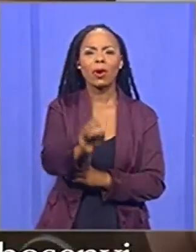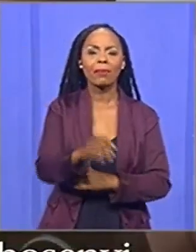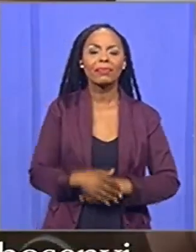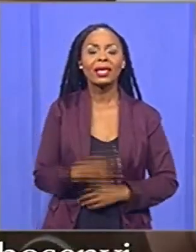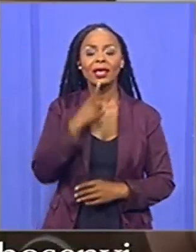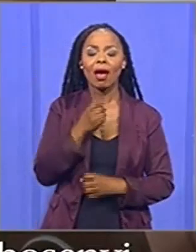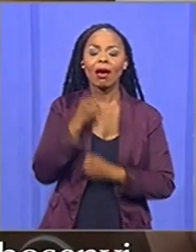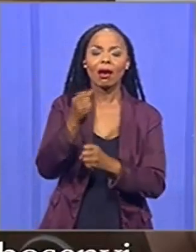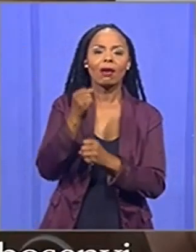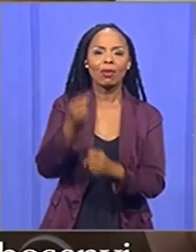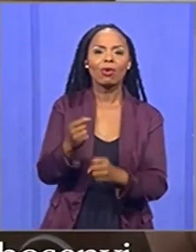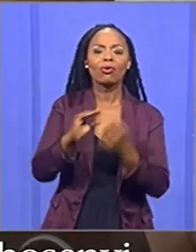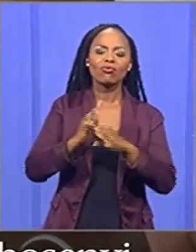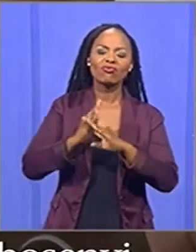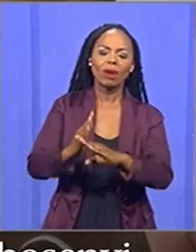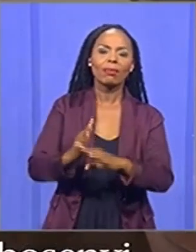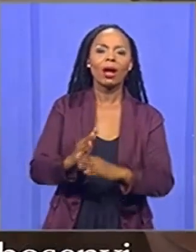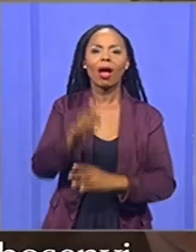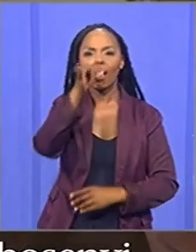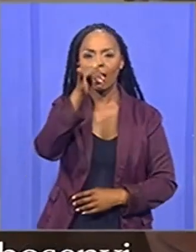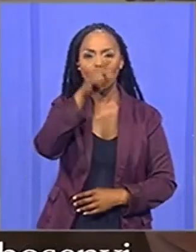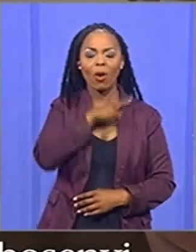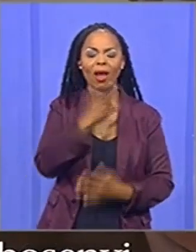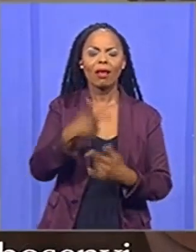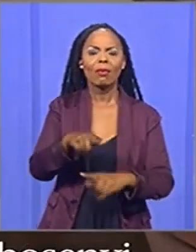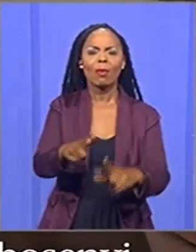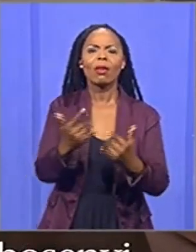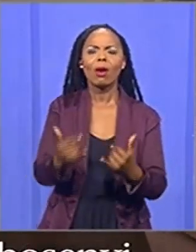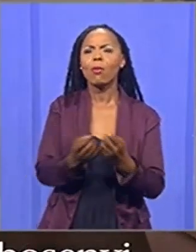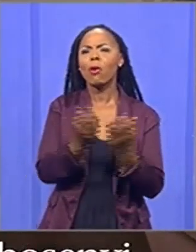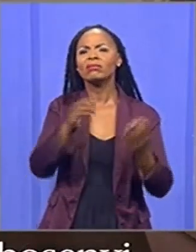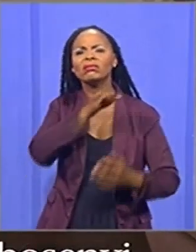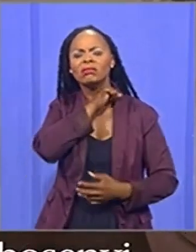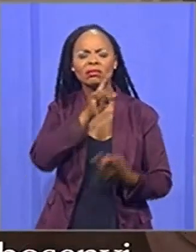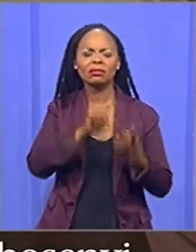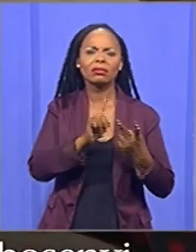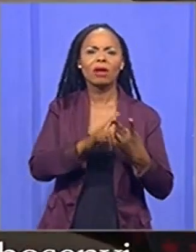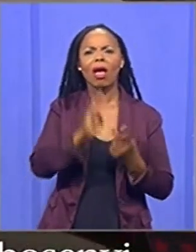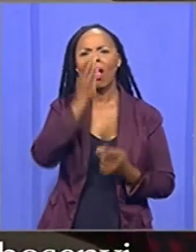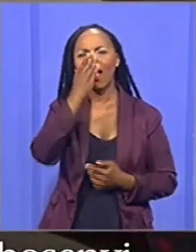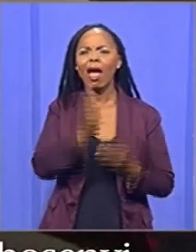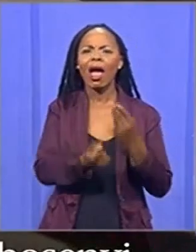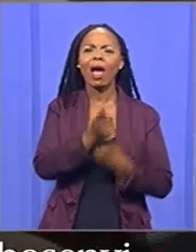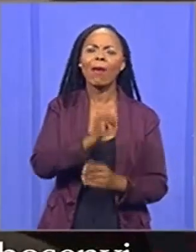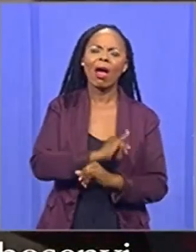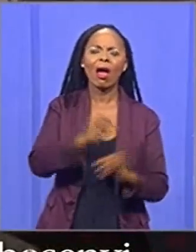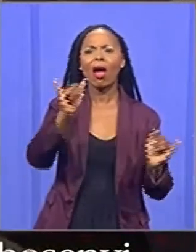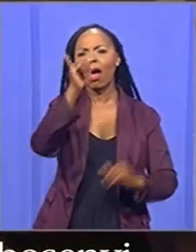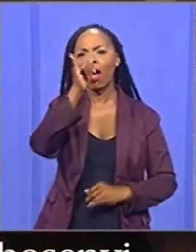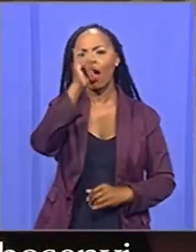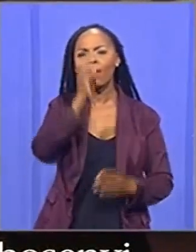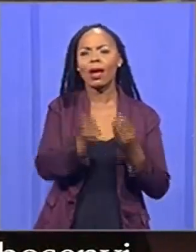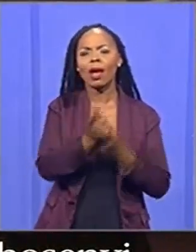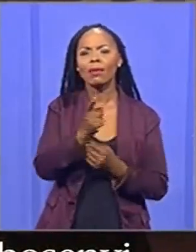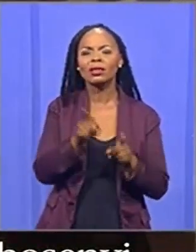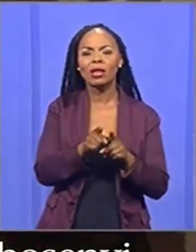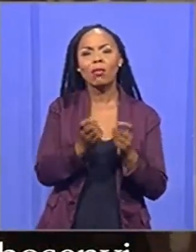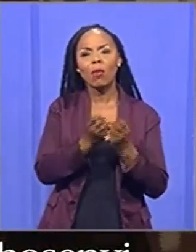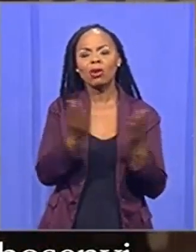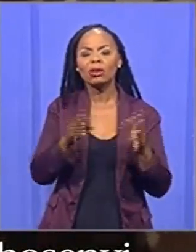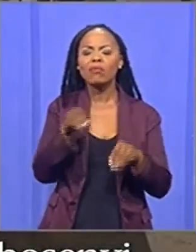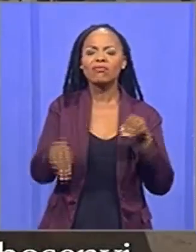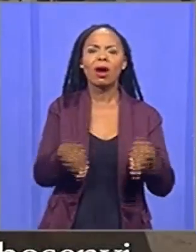thibela bosenyi ka ge profense e itemogela bosenyi bja go swarwa poo batho mabenkele go parara le bafaladi bao ba sego molaong. O